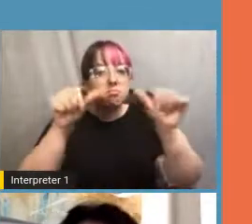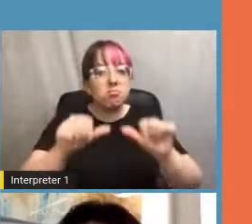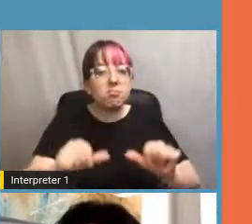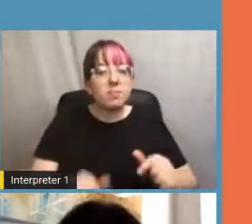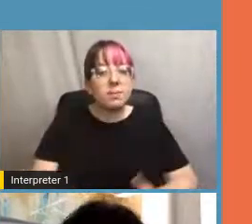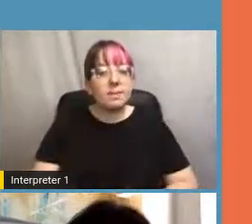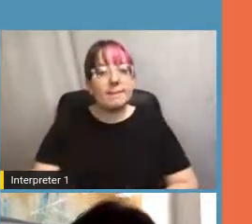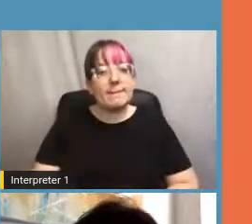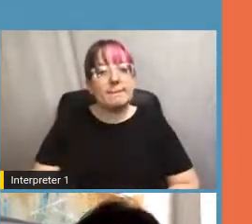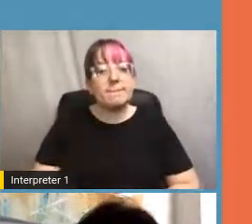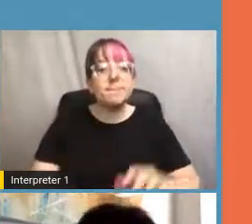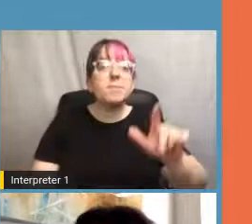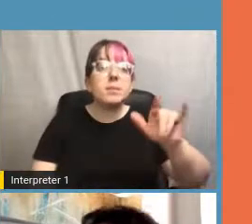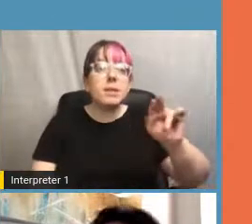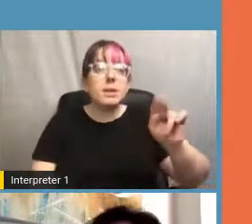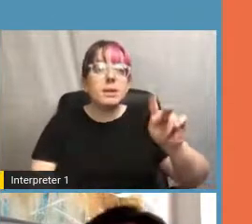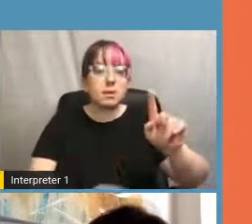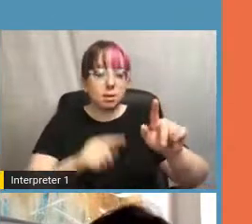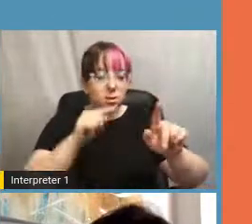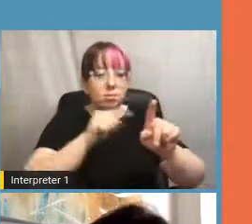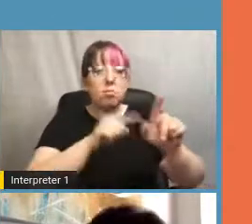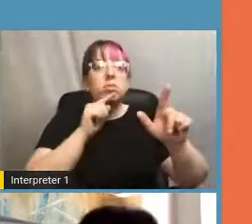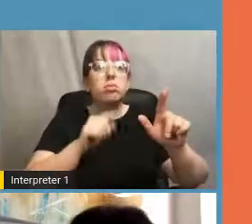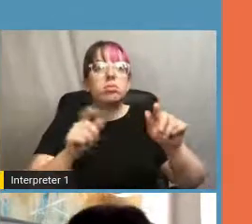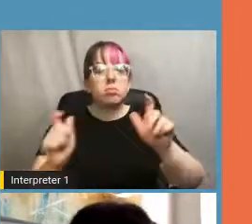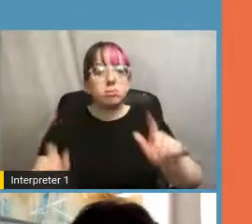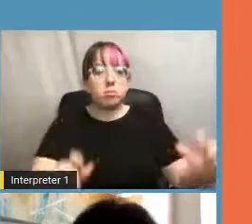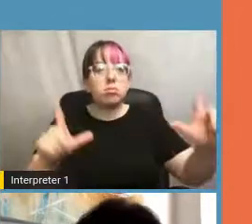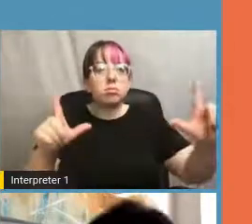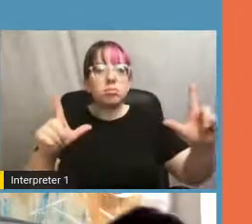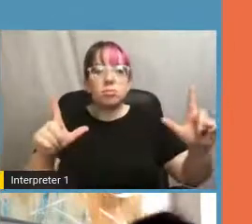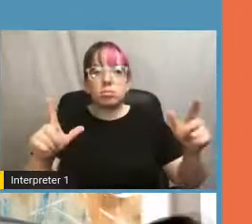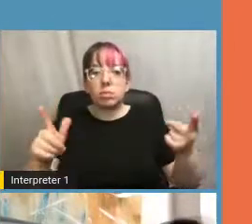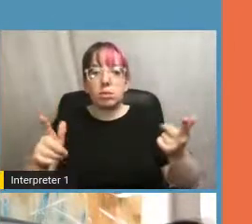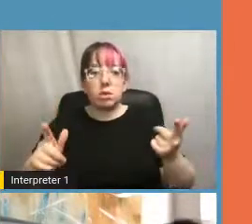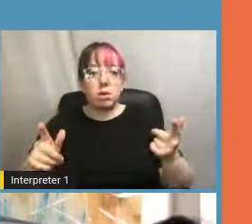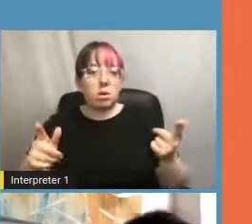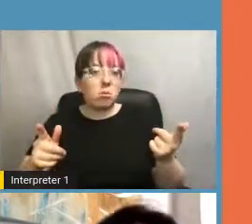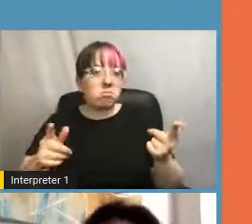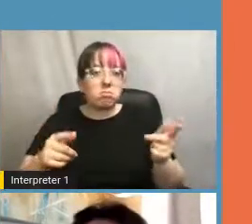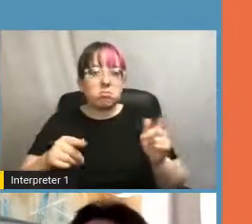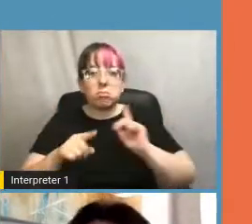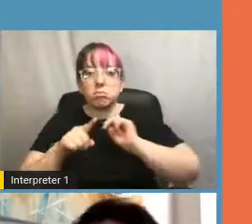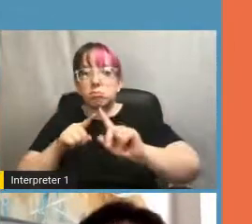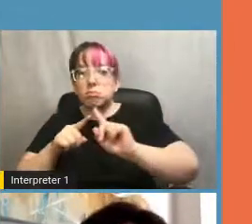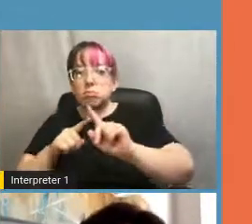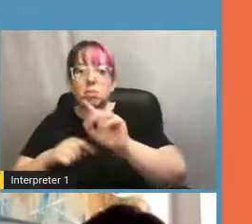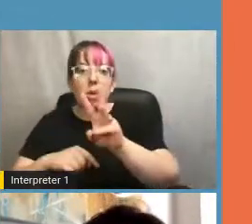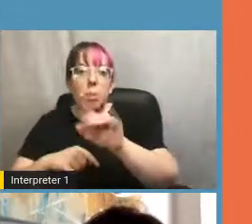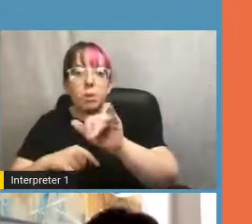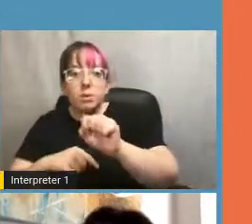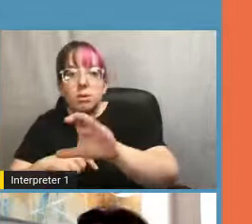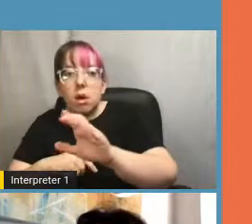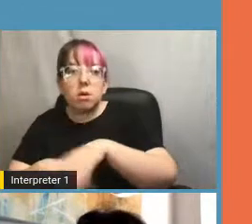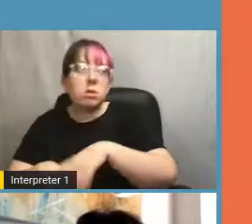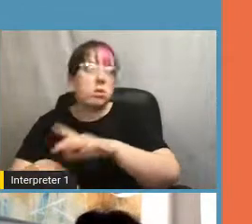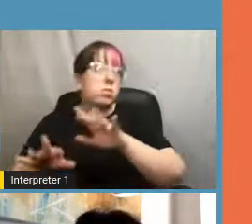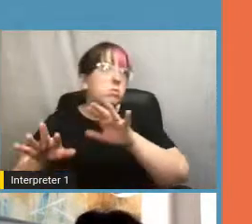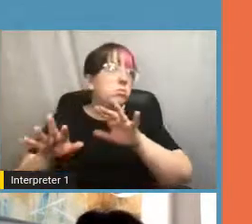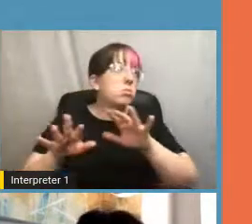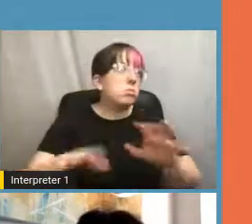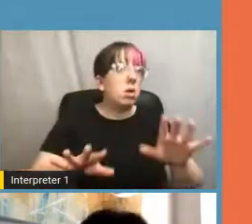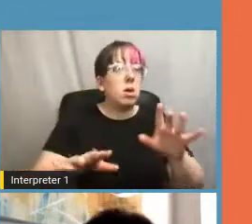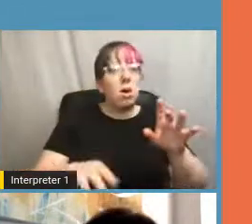takes you to a definition of what Moravian is, or why they're Norwegian even though they're in Wisconsin, things like that.